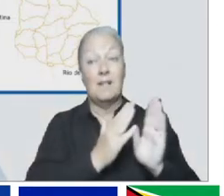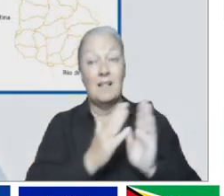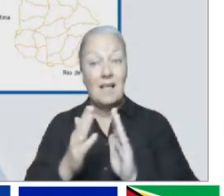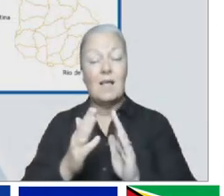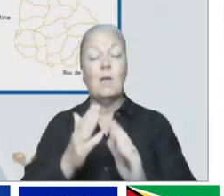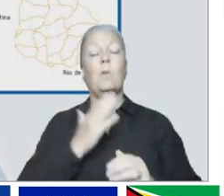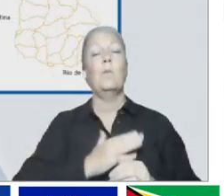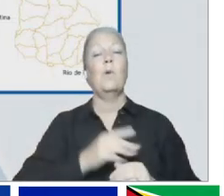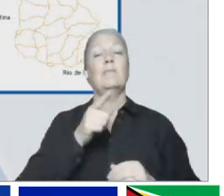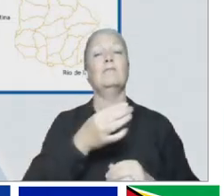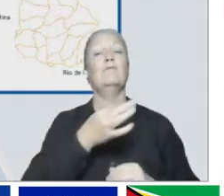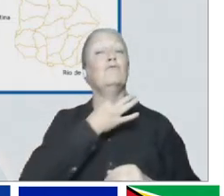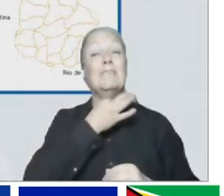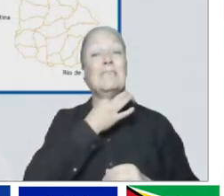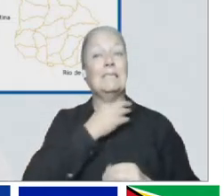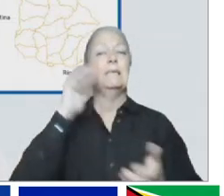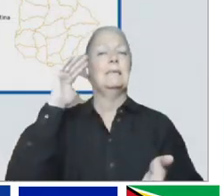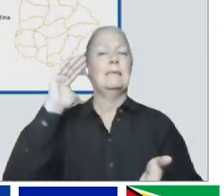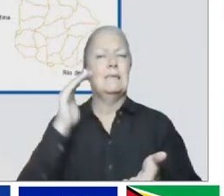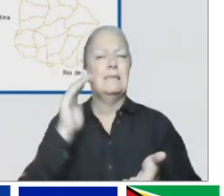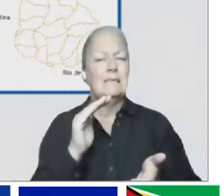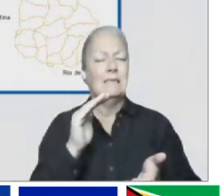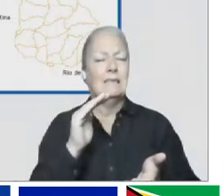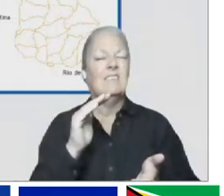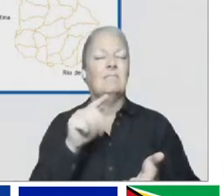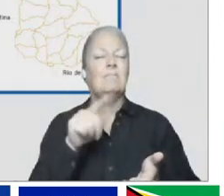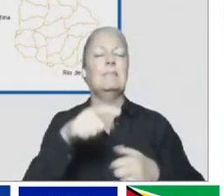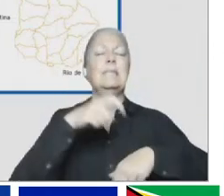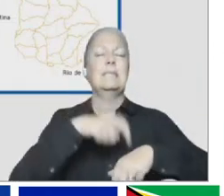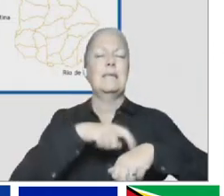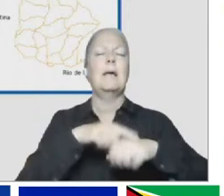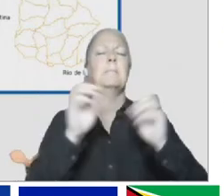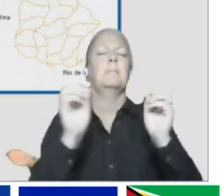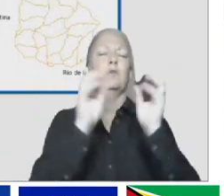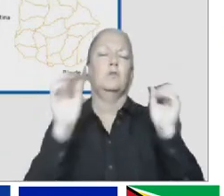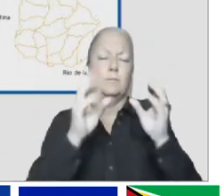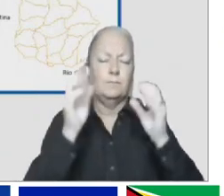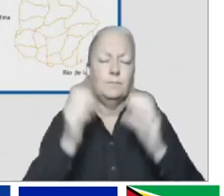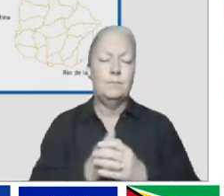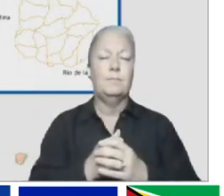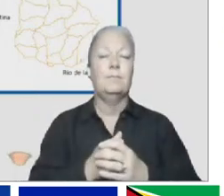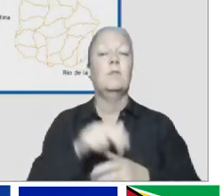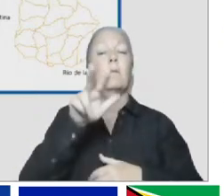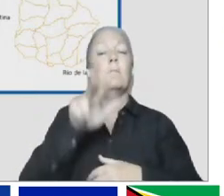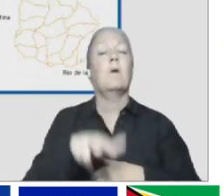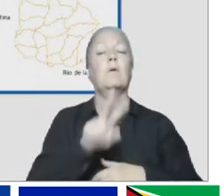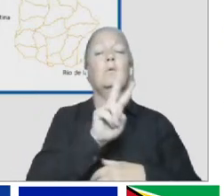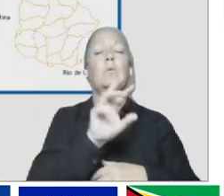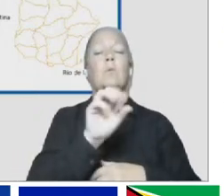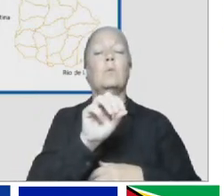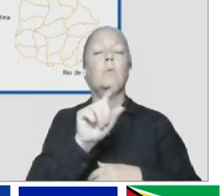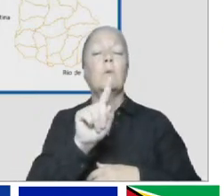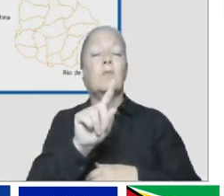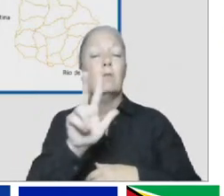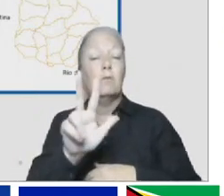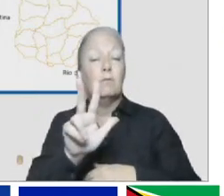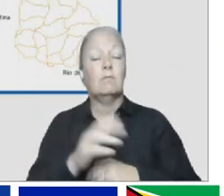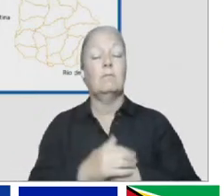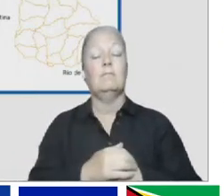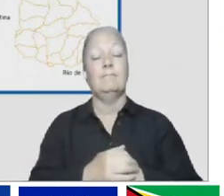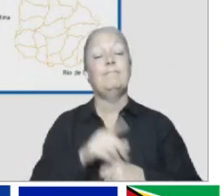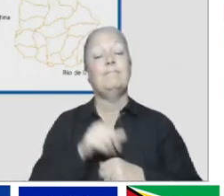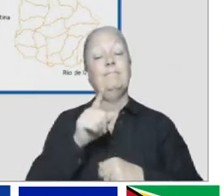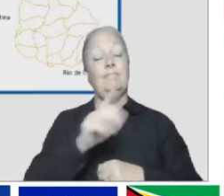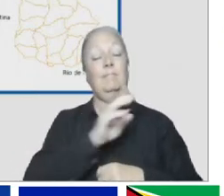situation. So on March 13, the board was convened by the secretary